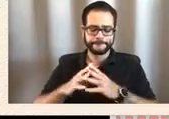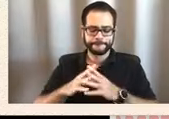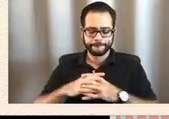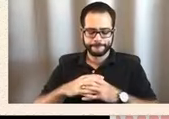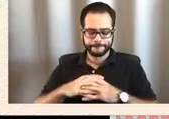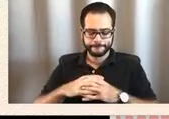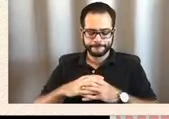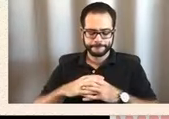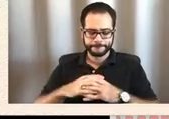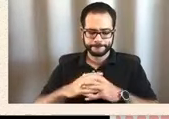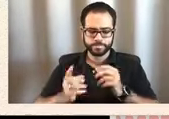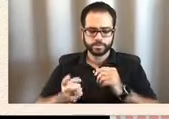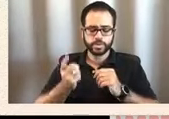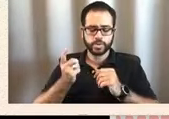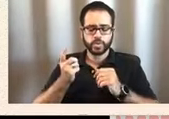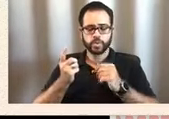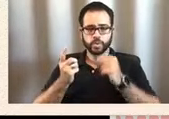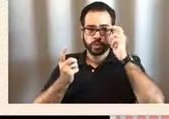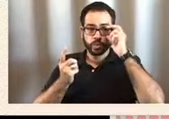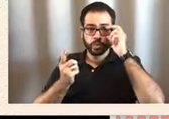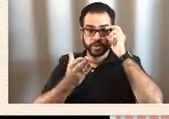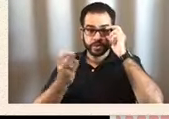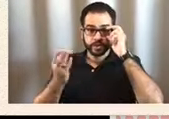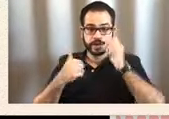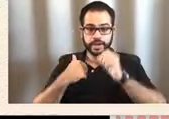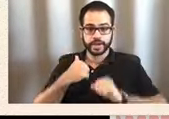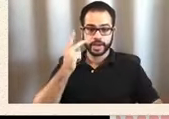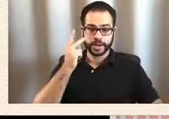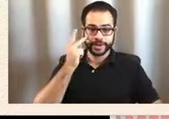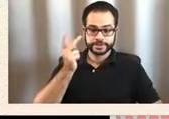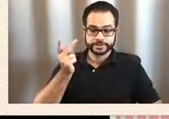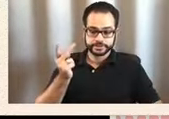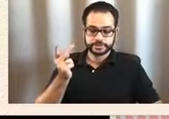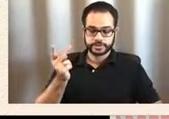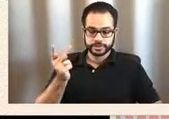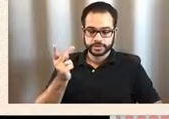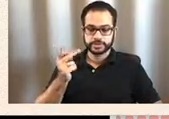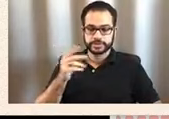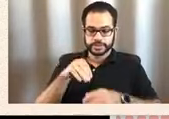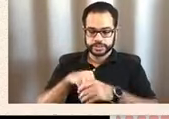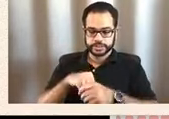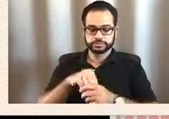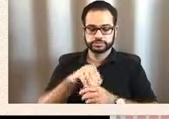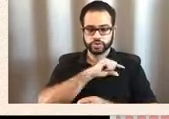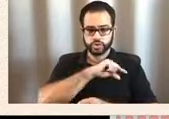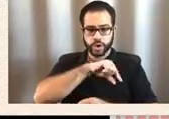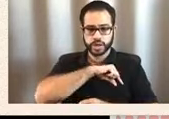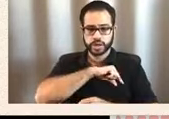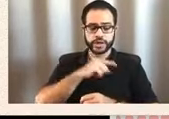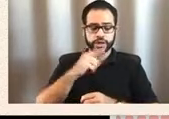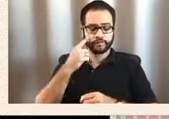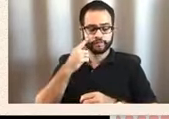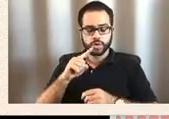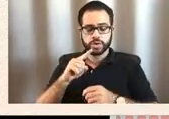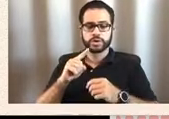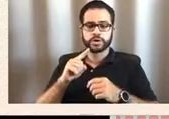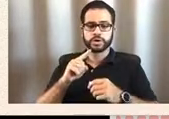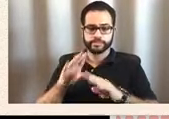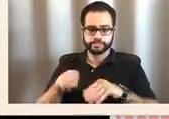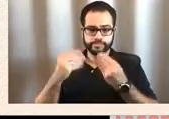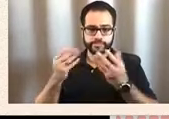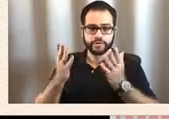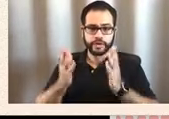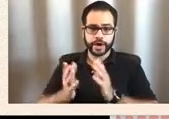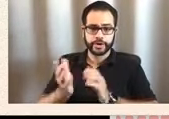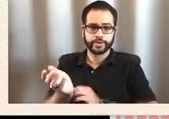One of the things that I see in the qualities of a provider